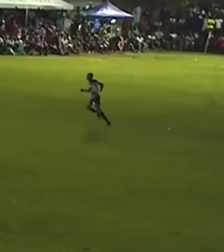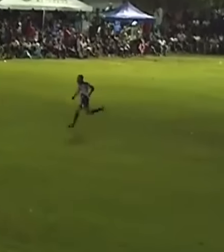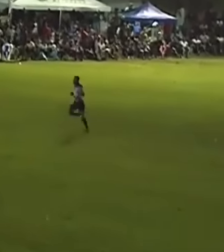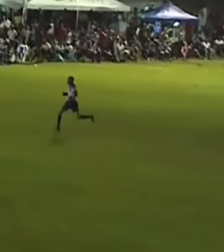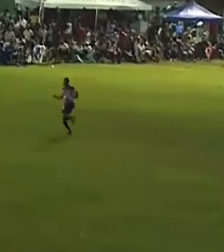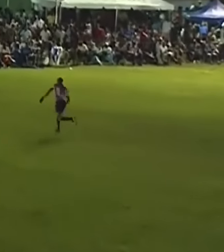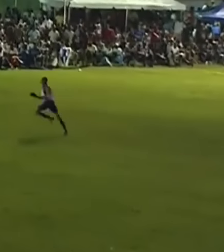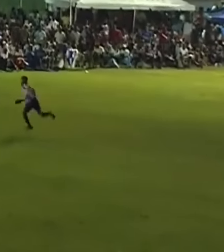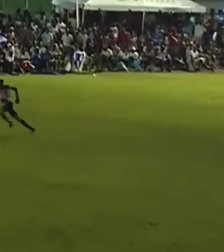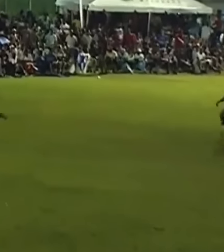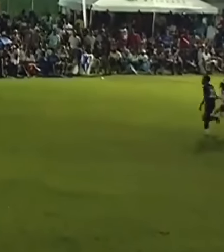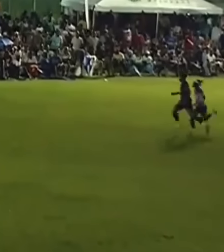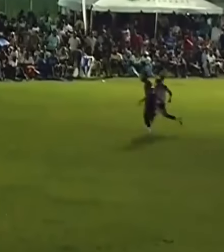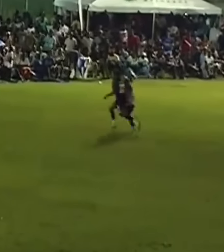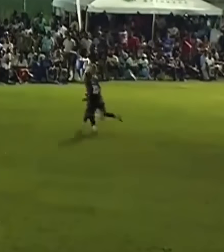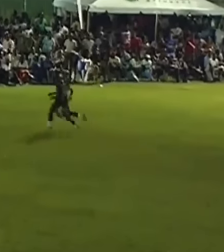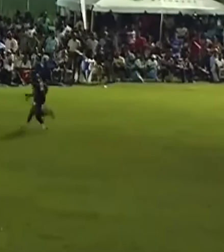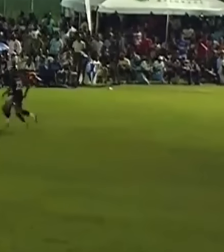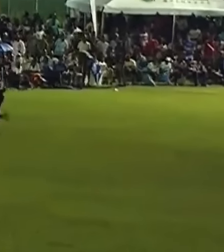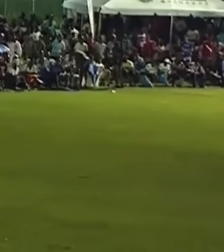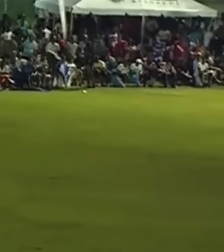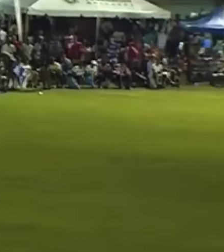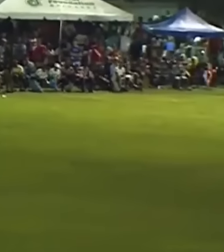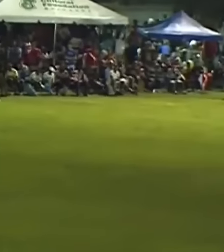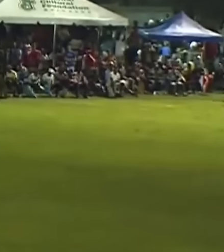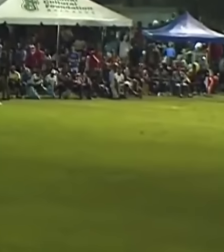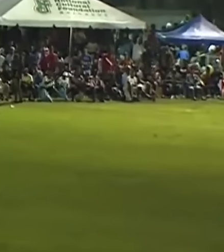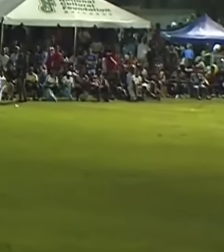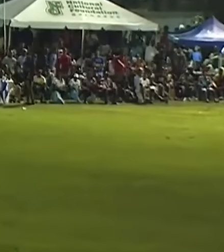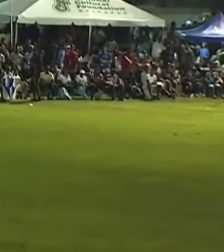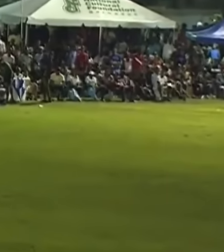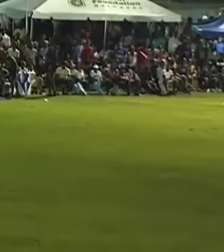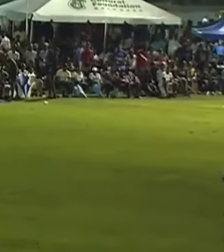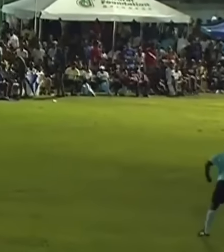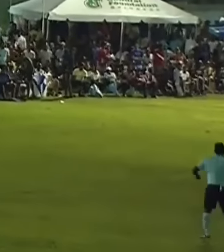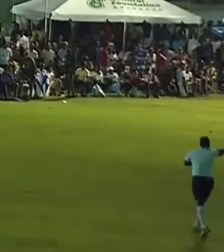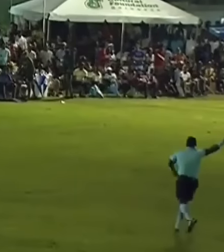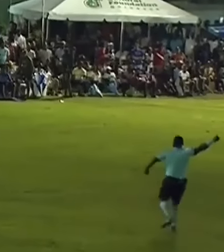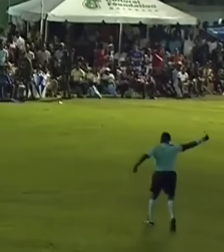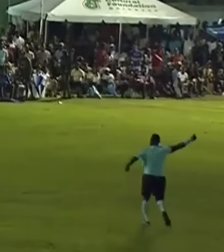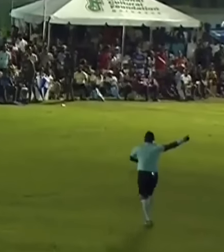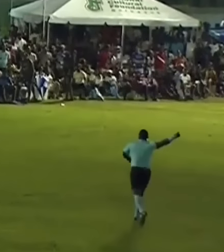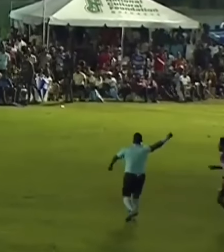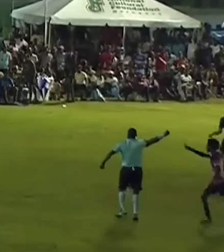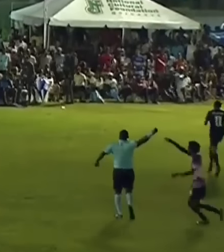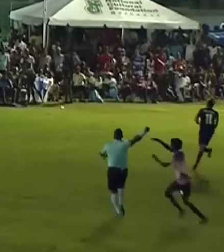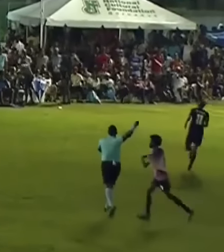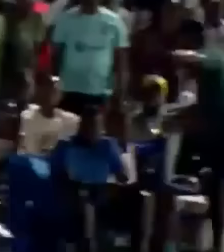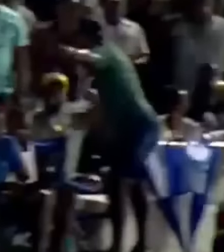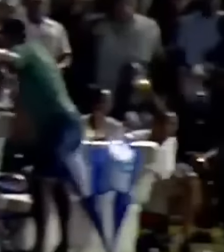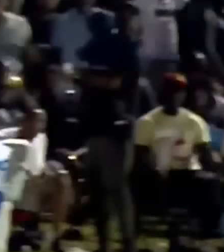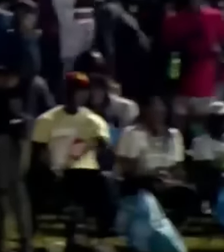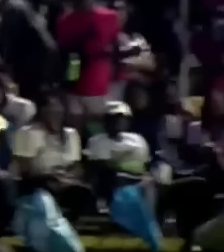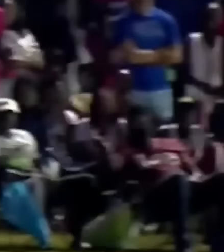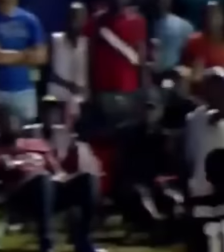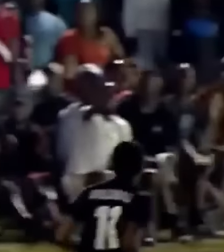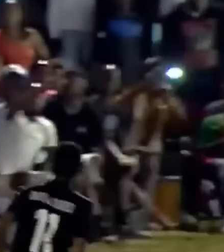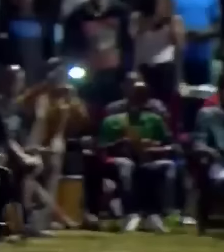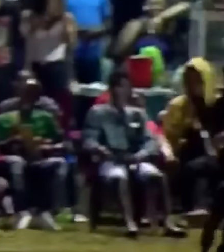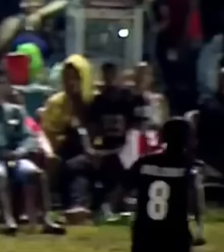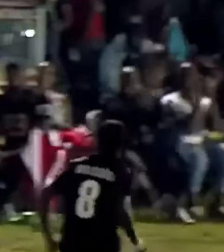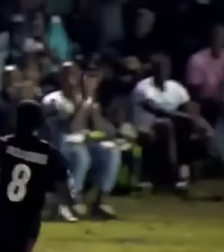of sheer magic and individual brilliance. Now Reece Stephen with a beauty to break the deadlock. UWI 1,